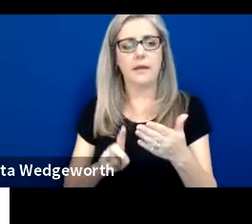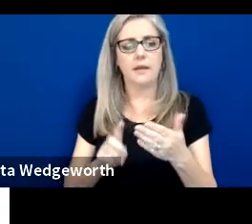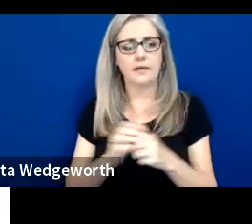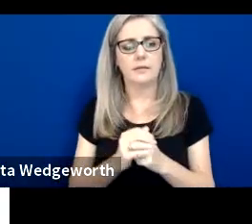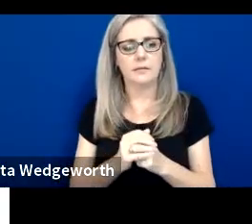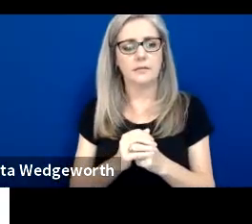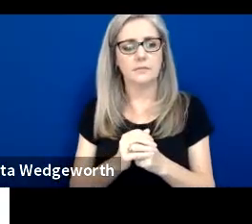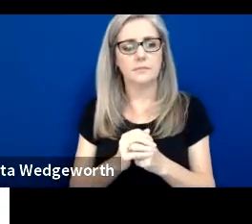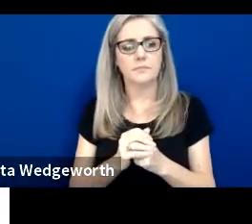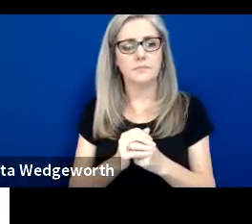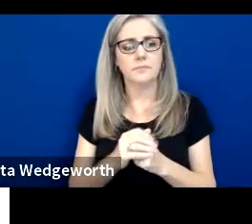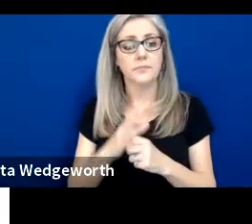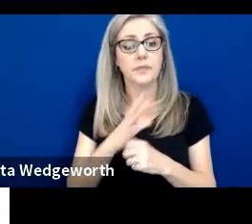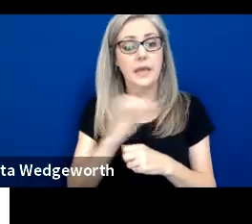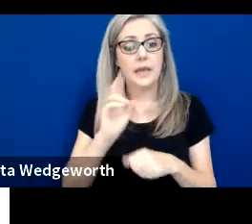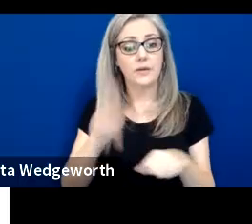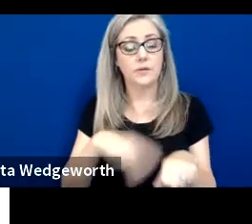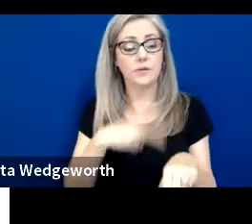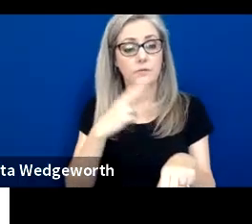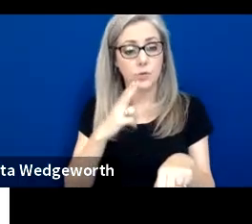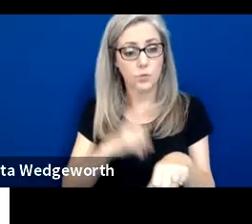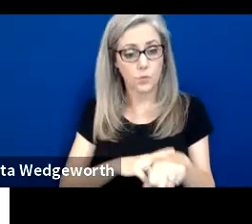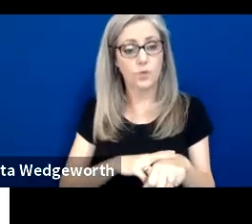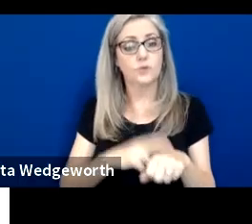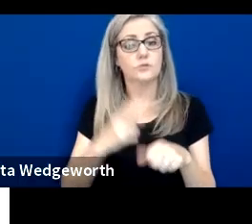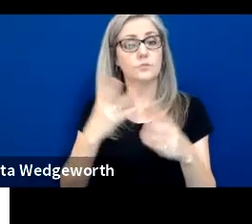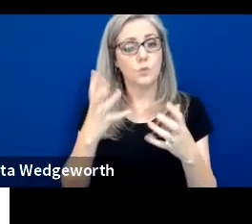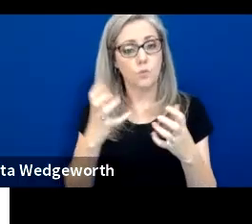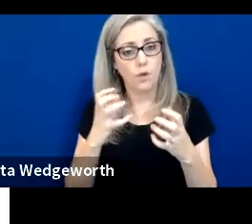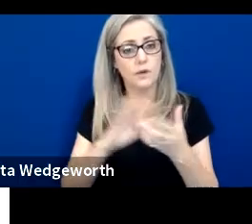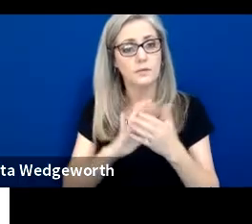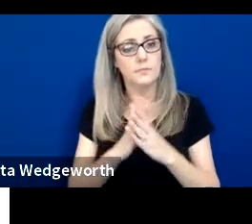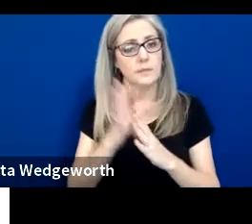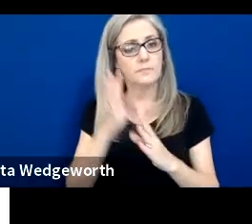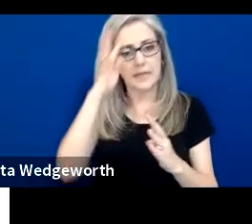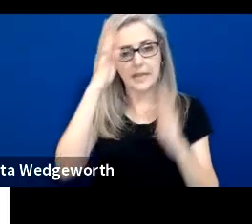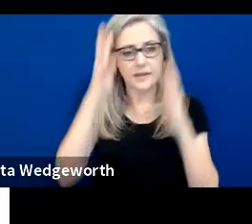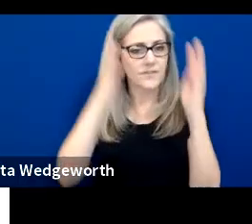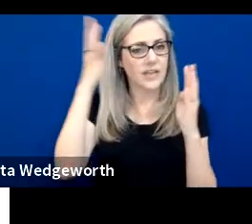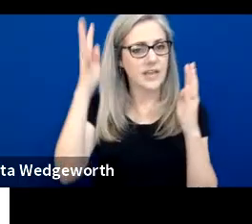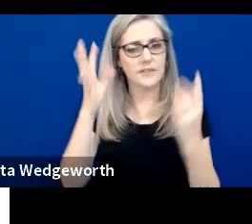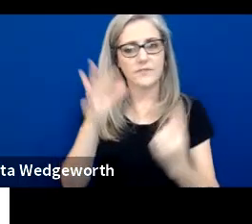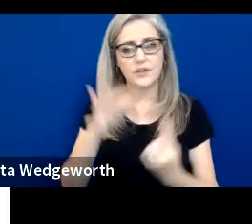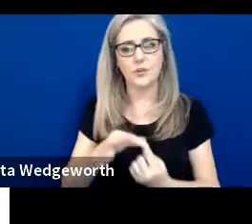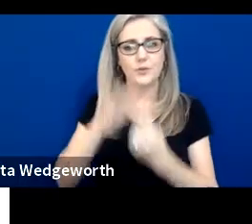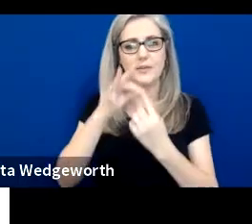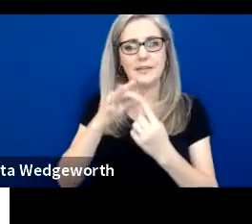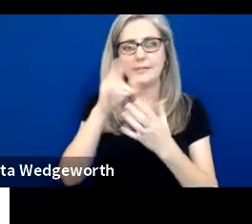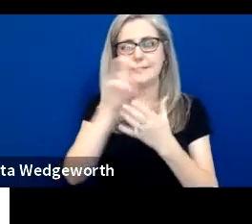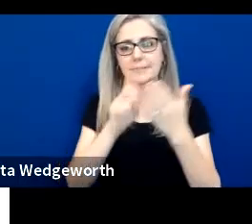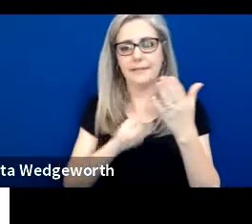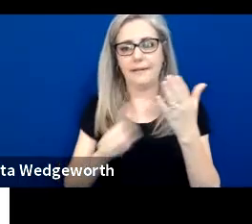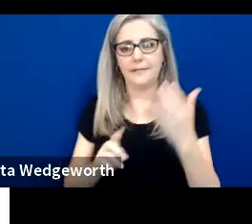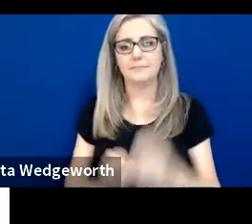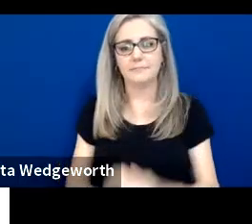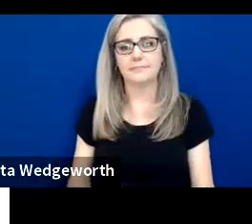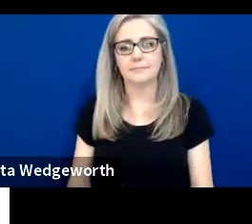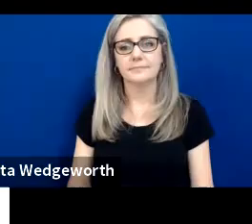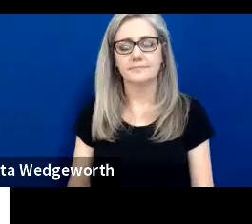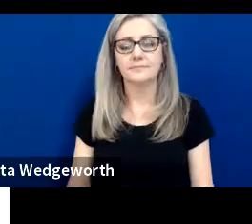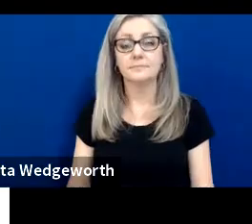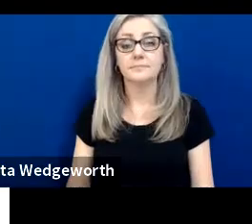needed. And of course, to be innovative and unique in our design. Now,